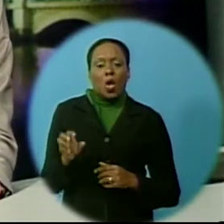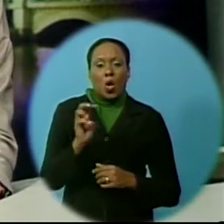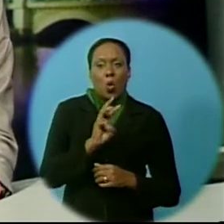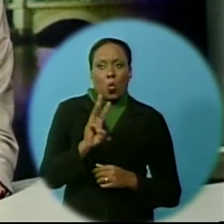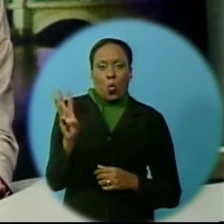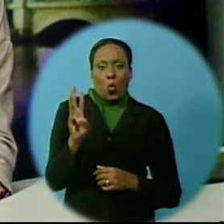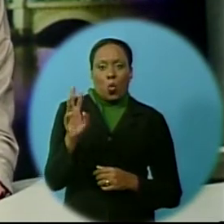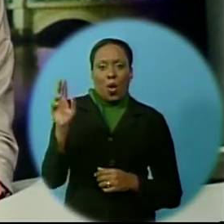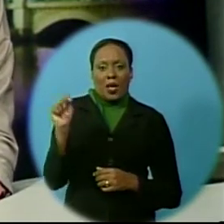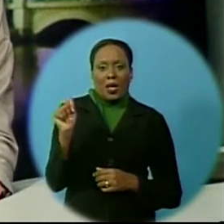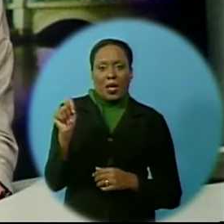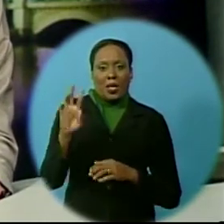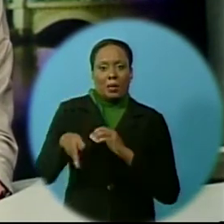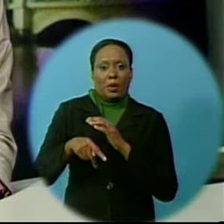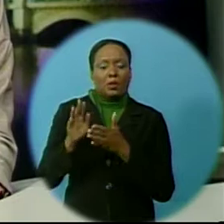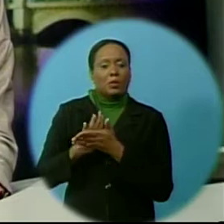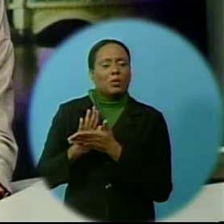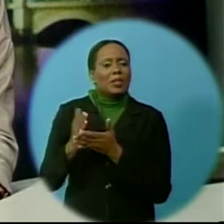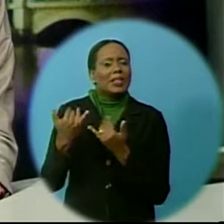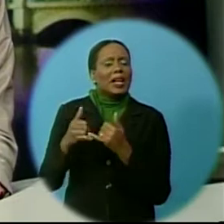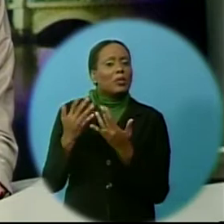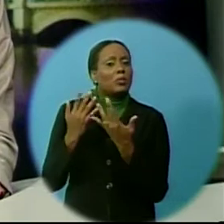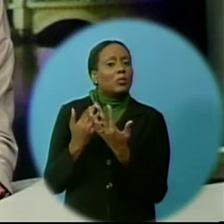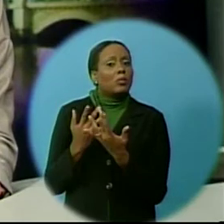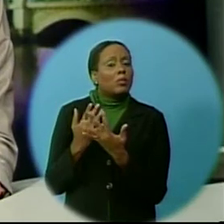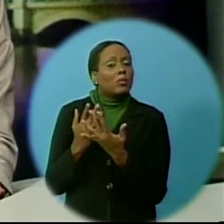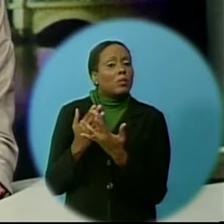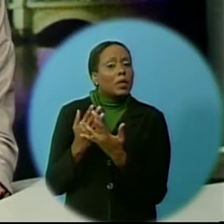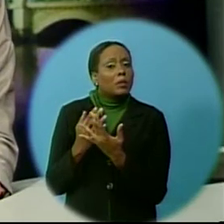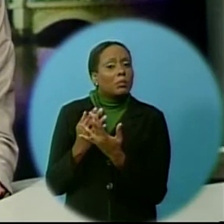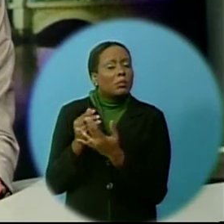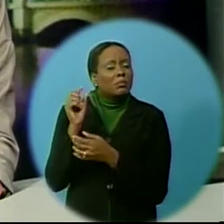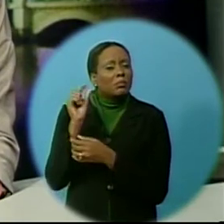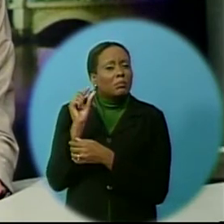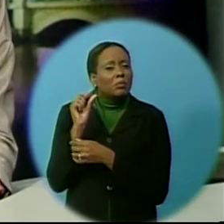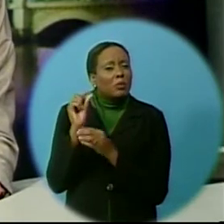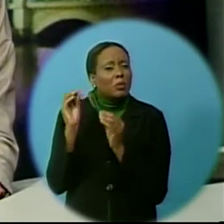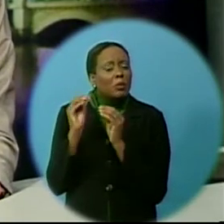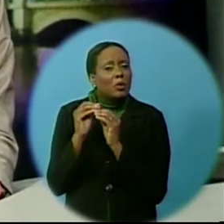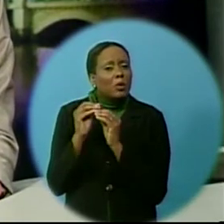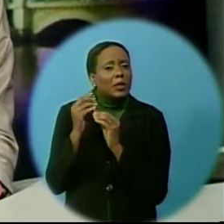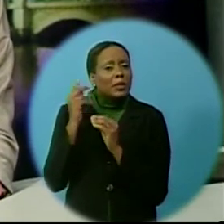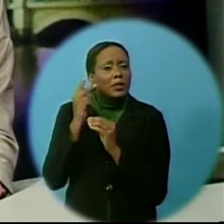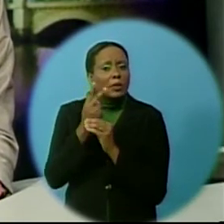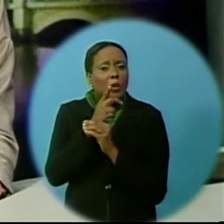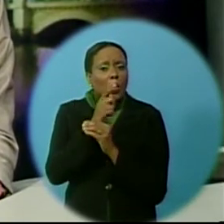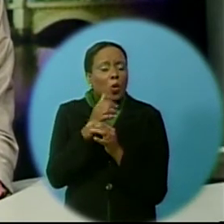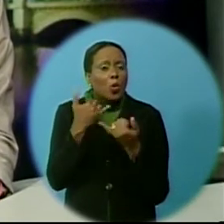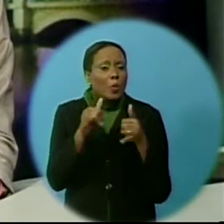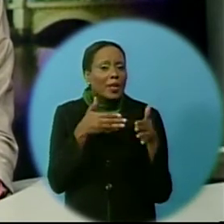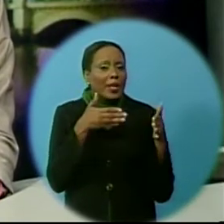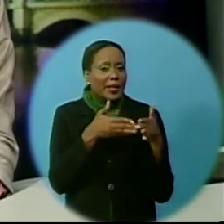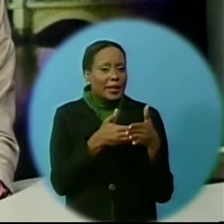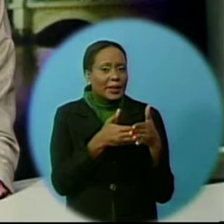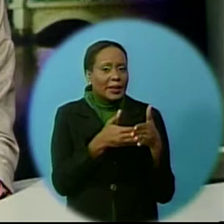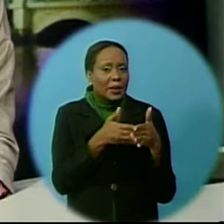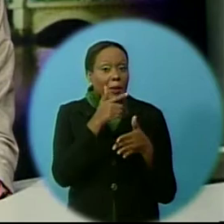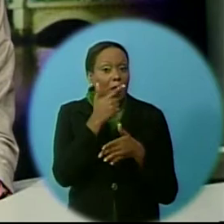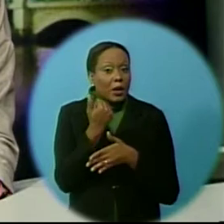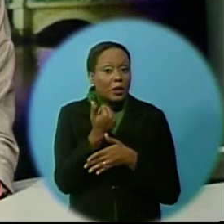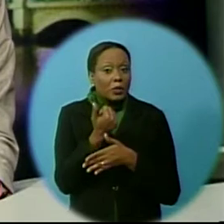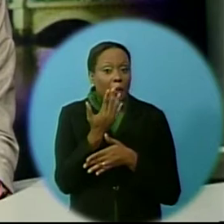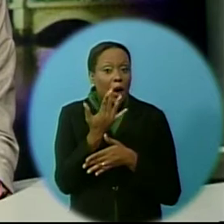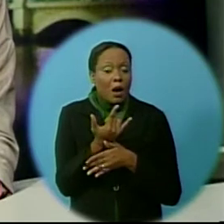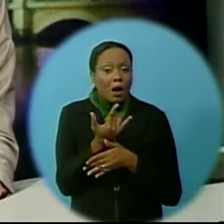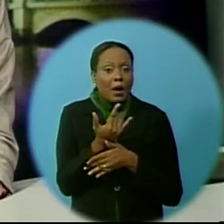will have to wait a bit longer to find out who they will oppose in the final of the Guardian Group Herman Griffith Primary School's cricket competition. That's